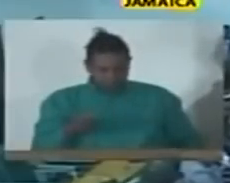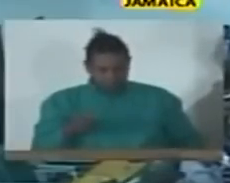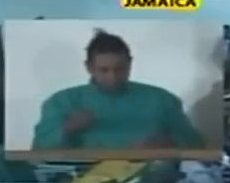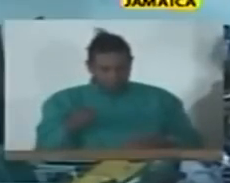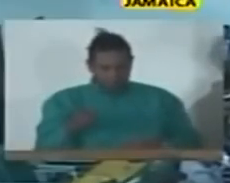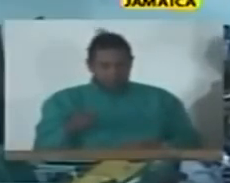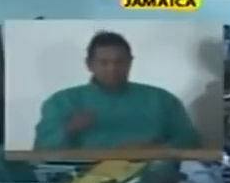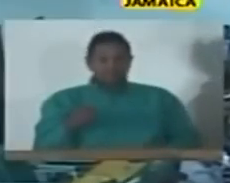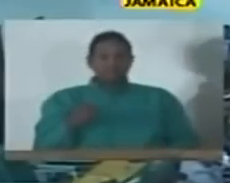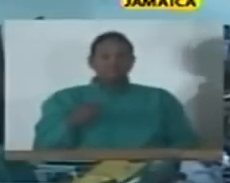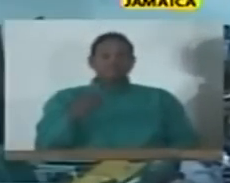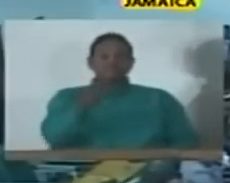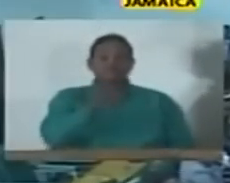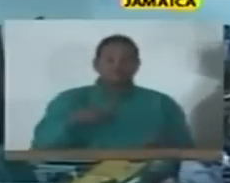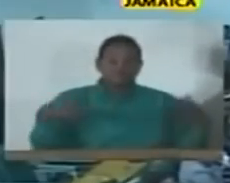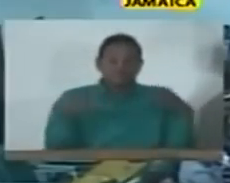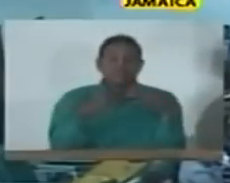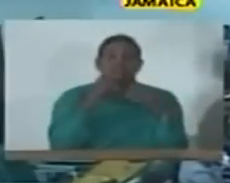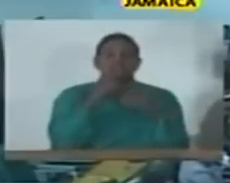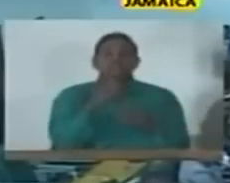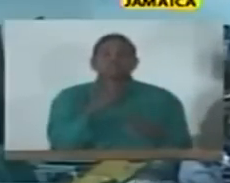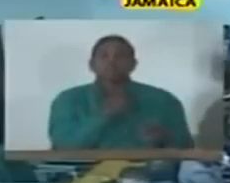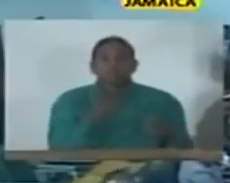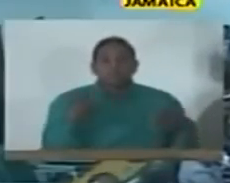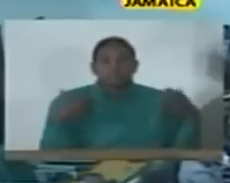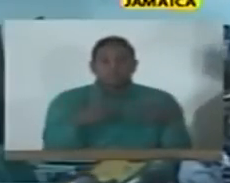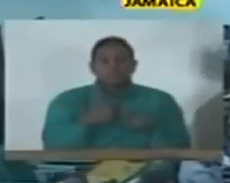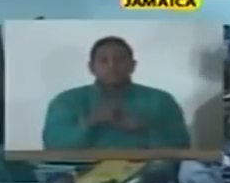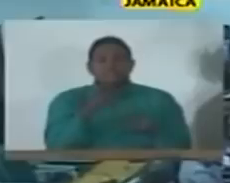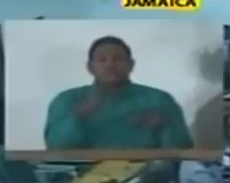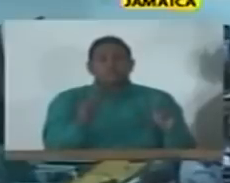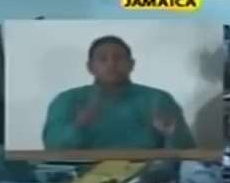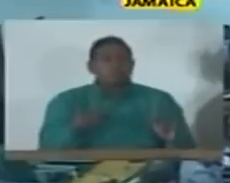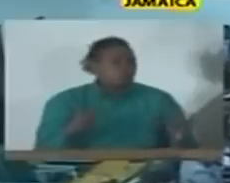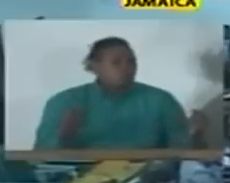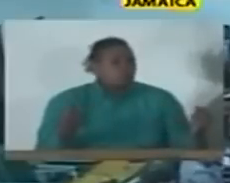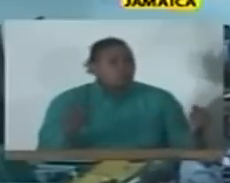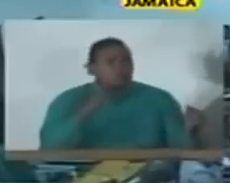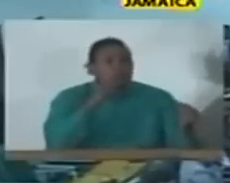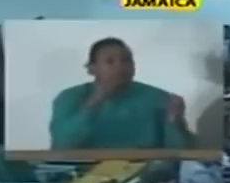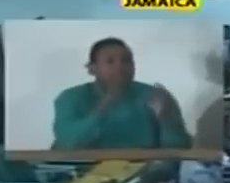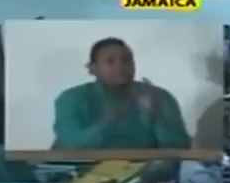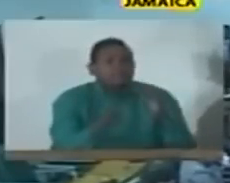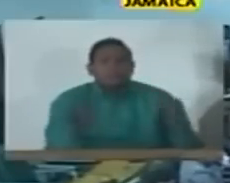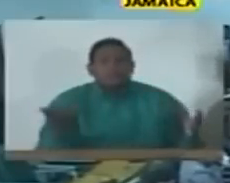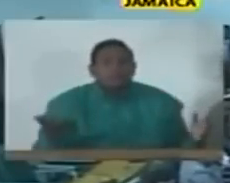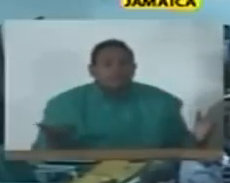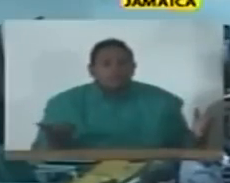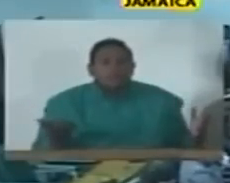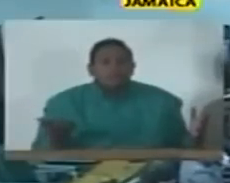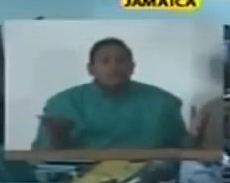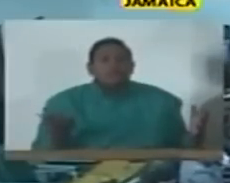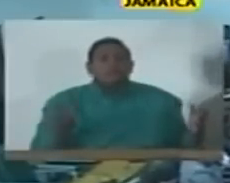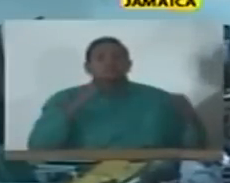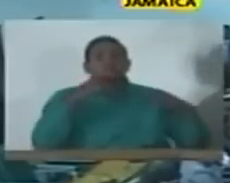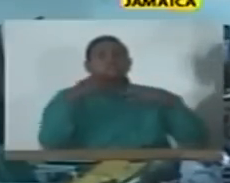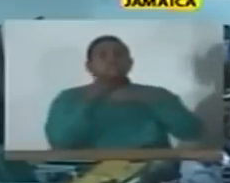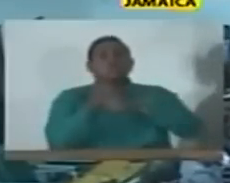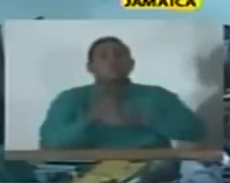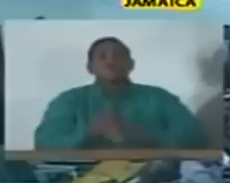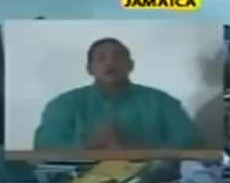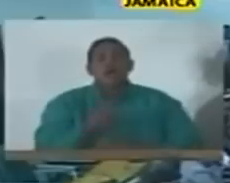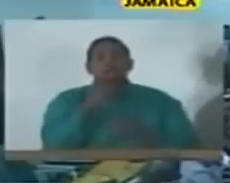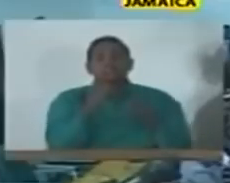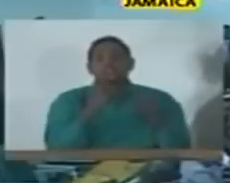us together as colleagues. So if you would permit me, what I will do is simply summarize